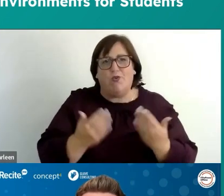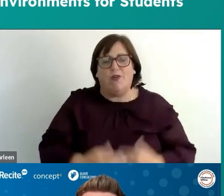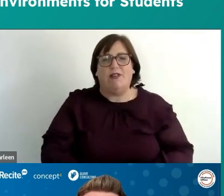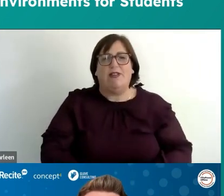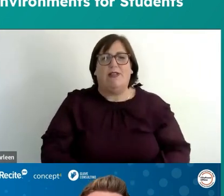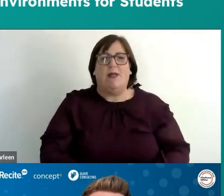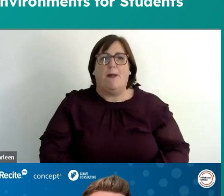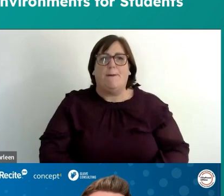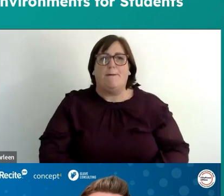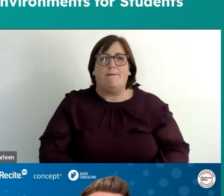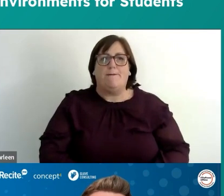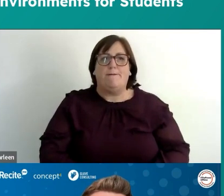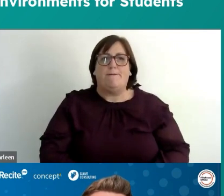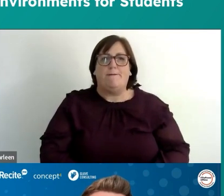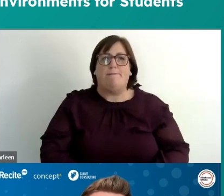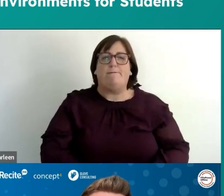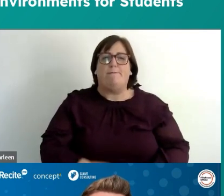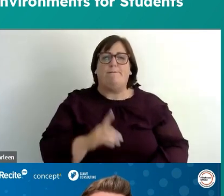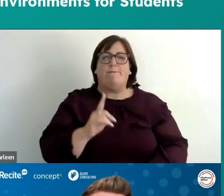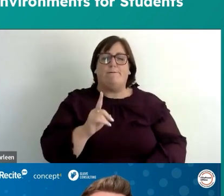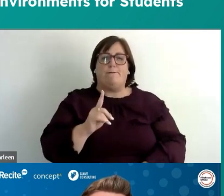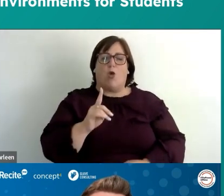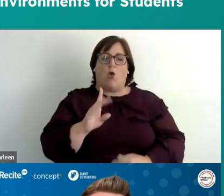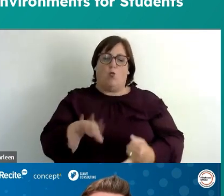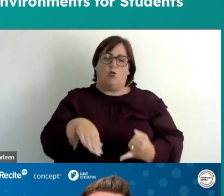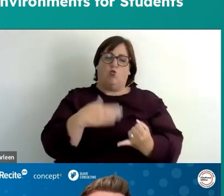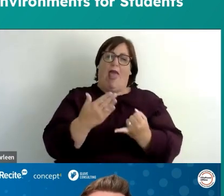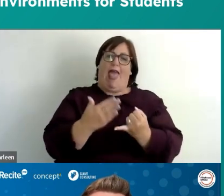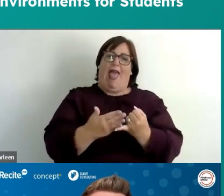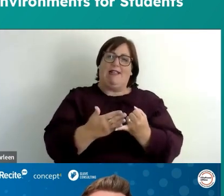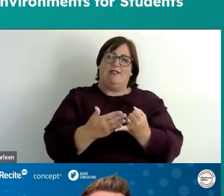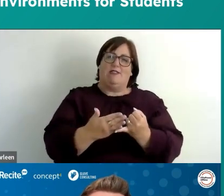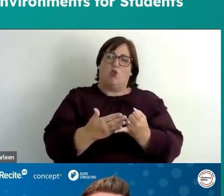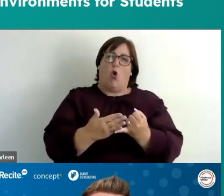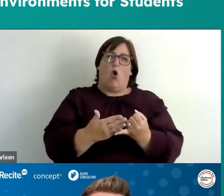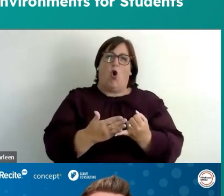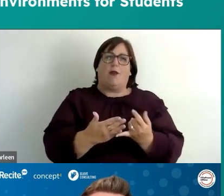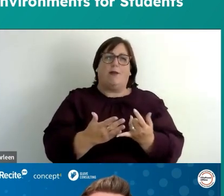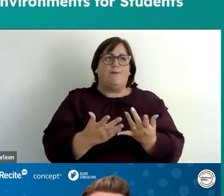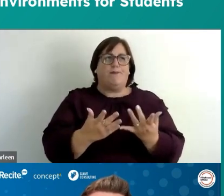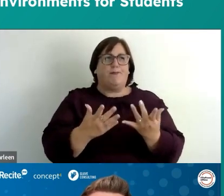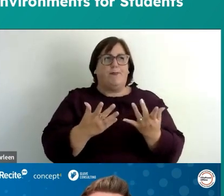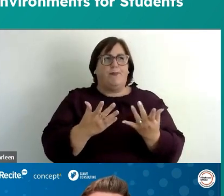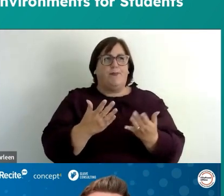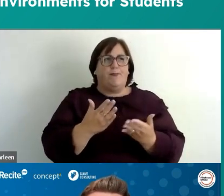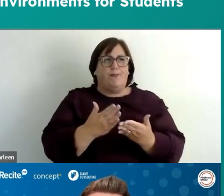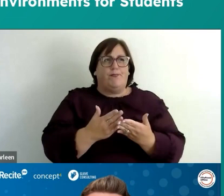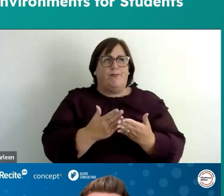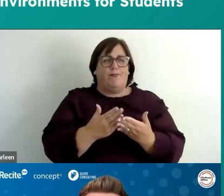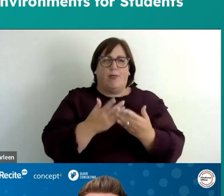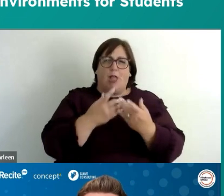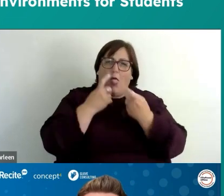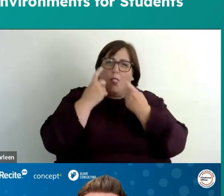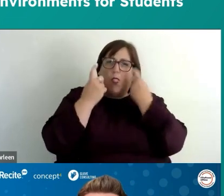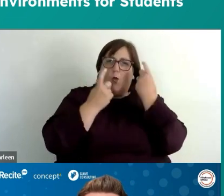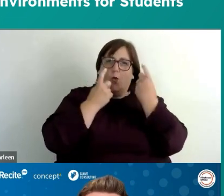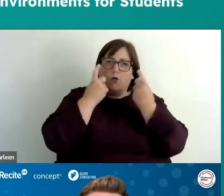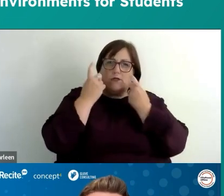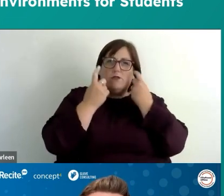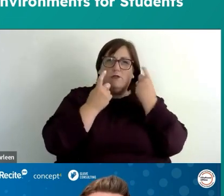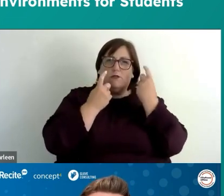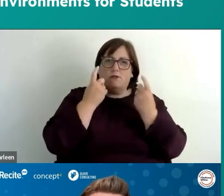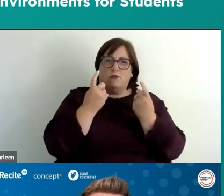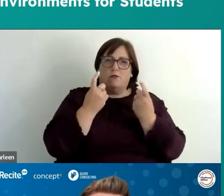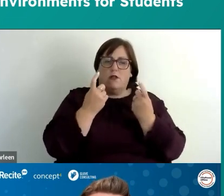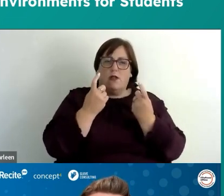a takeaway or a lasting thought that people can go away in action straight away. It can be something as little or as